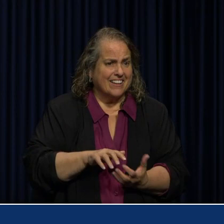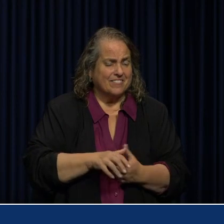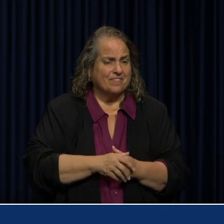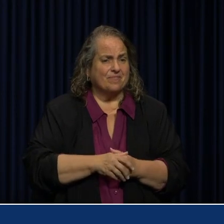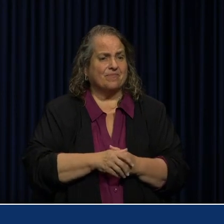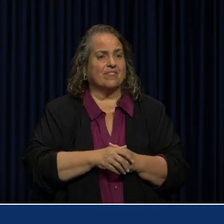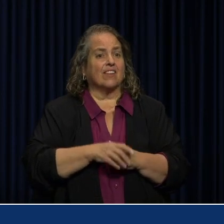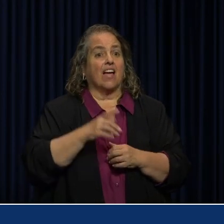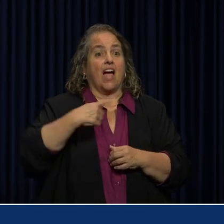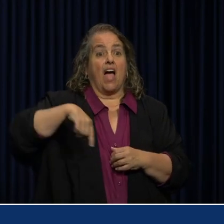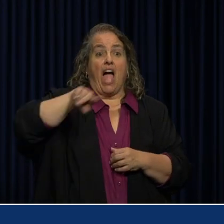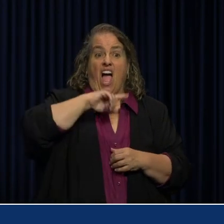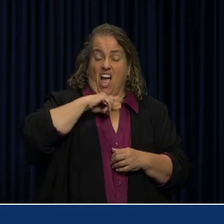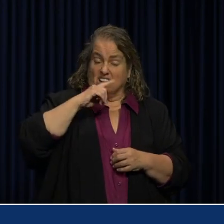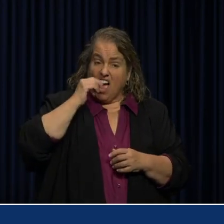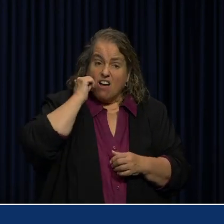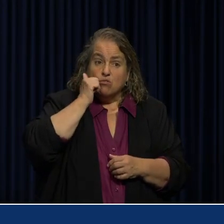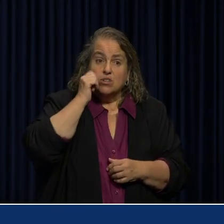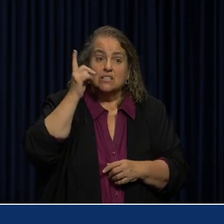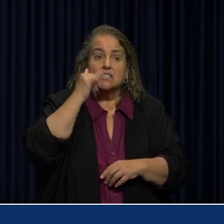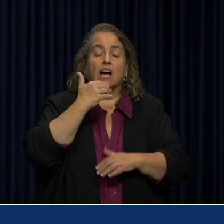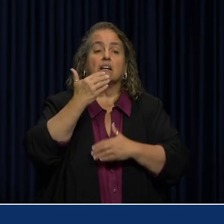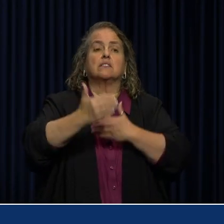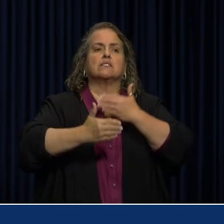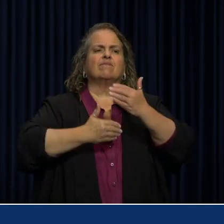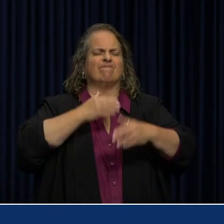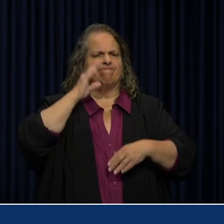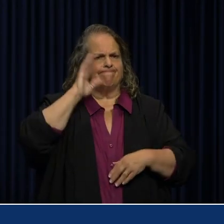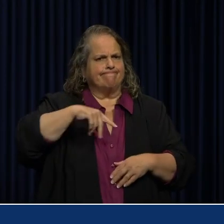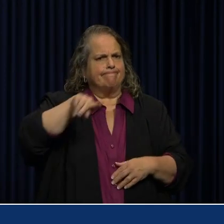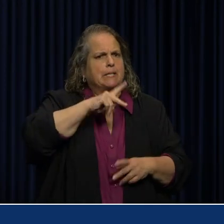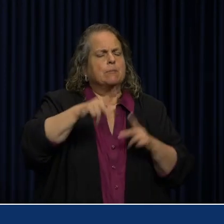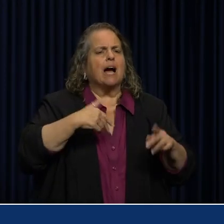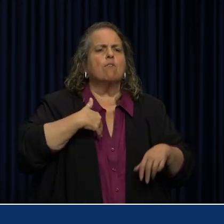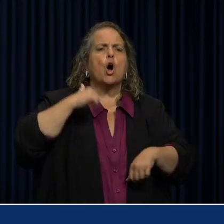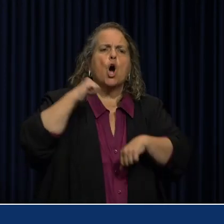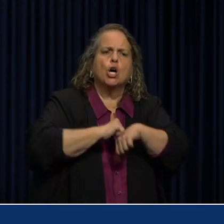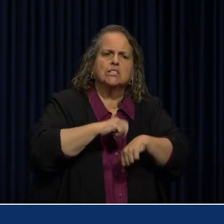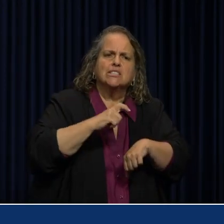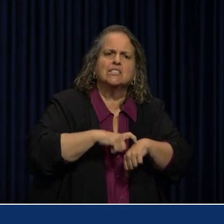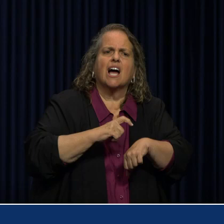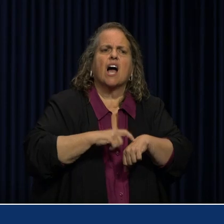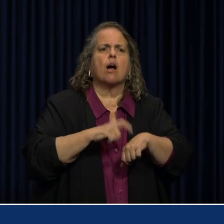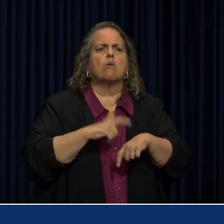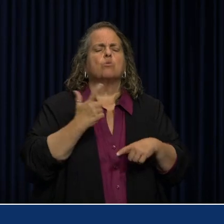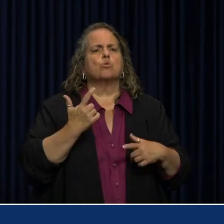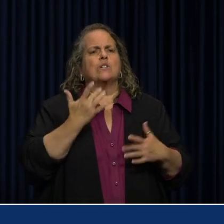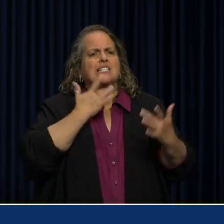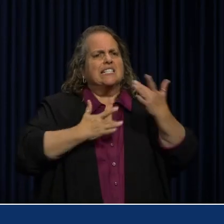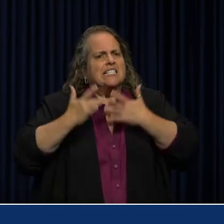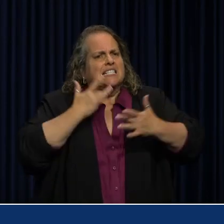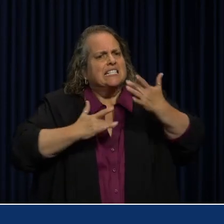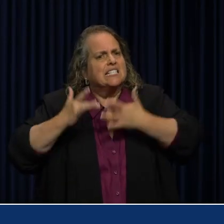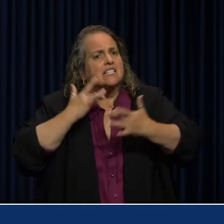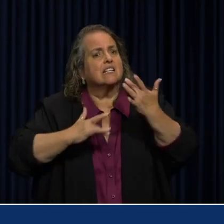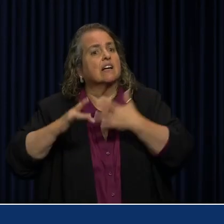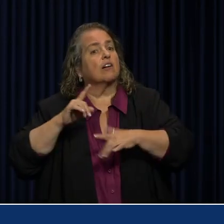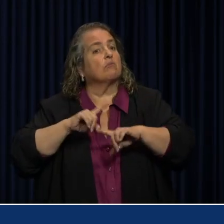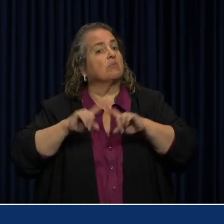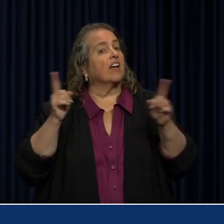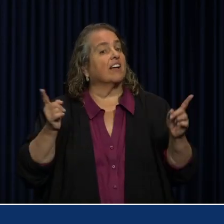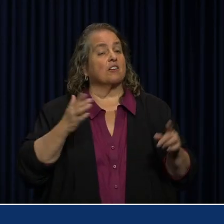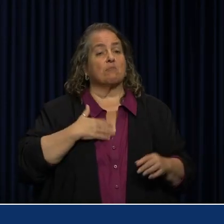bright. By and by hard times come a-knocking at the door, then my